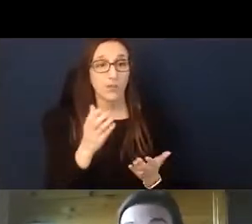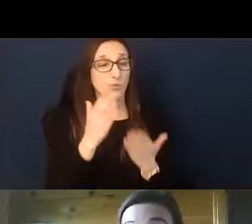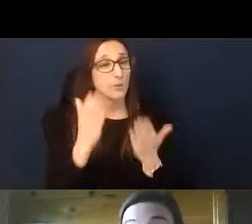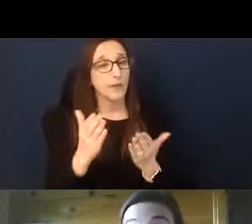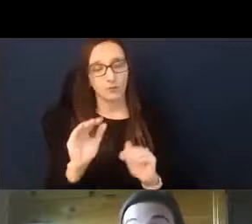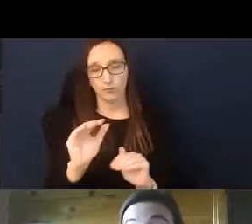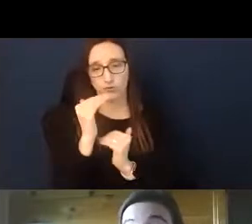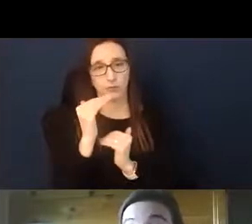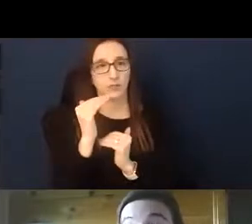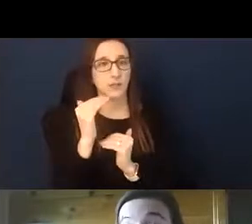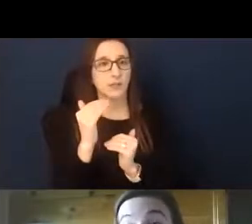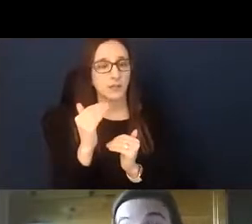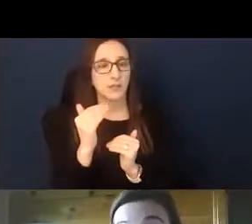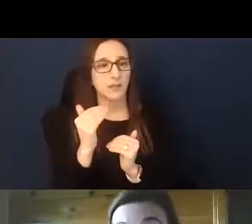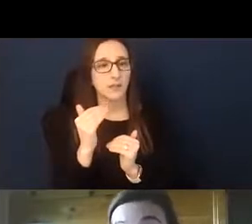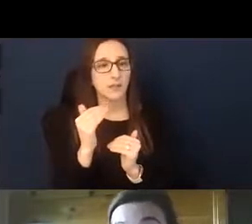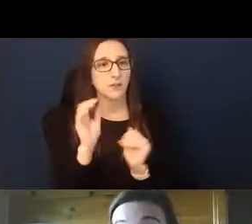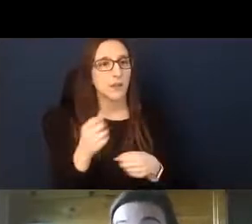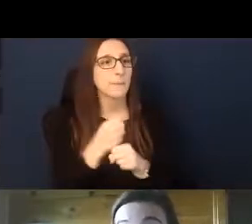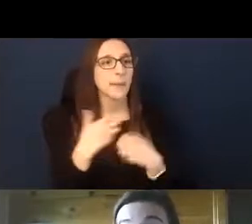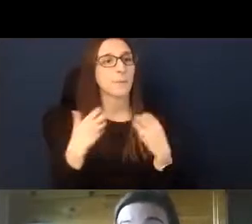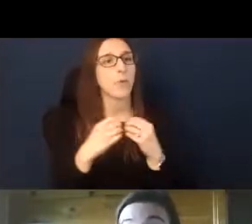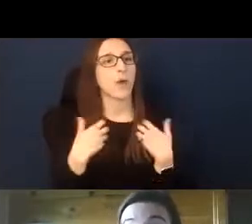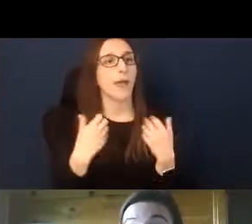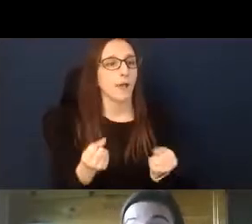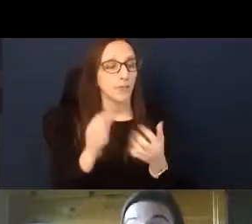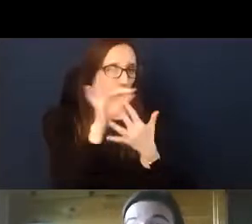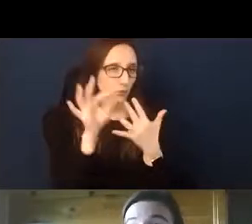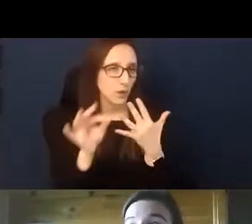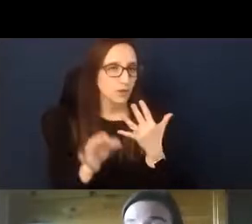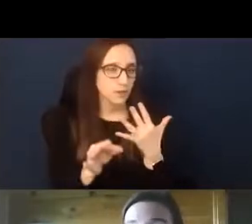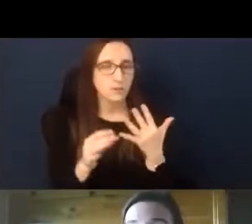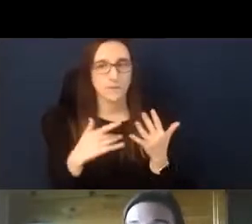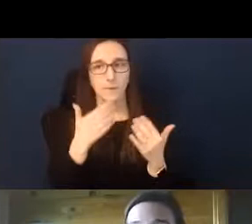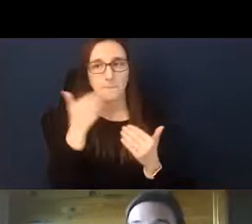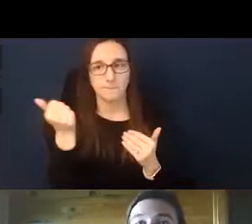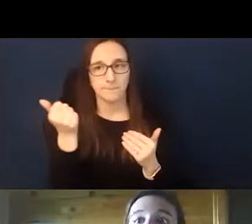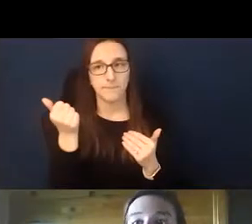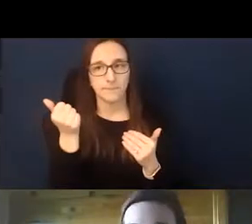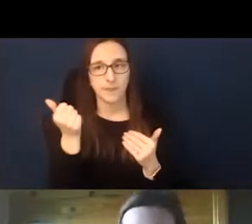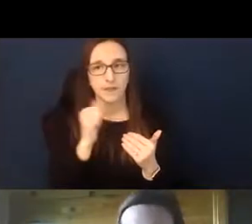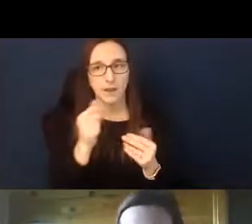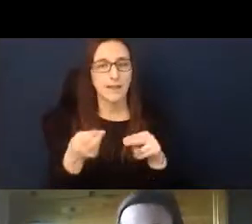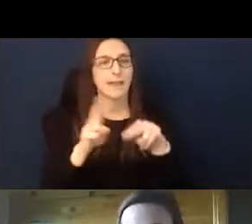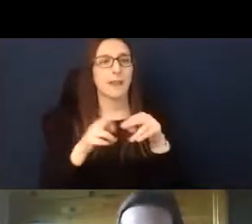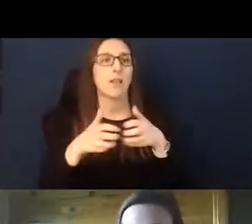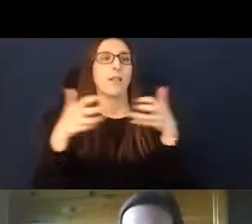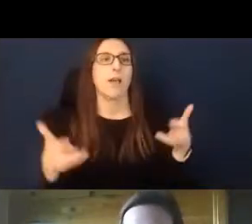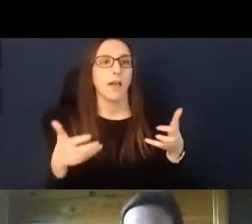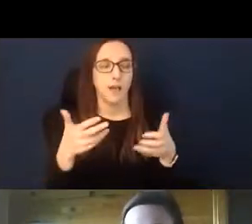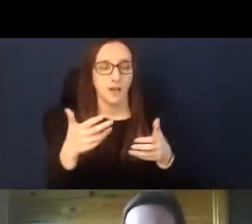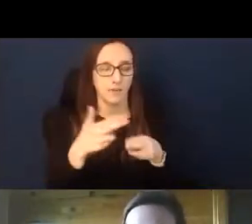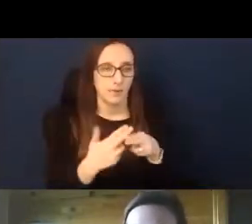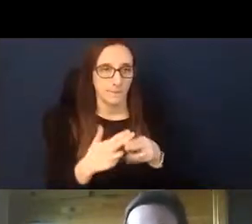restricting. You can just make healthier choices that it's going to make you feel better and not gain an absurd amount of weight during your pregnancy.